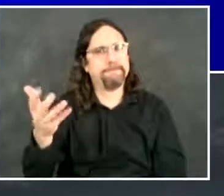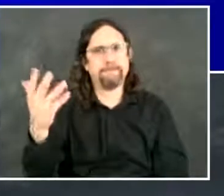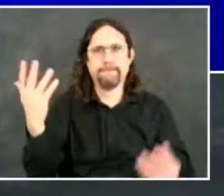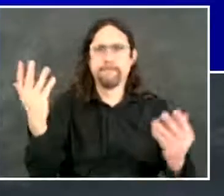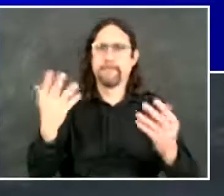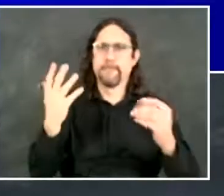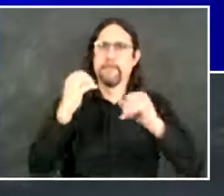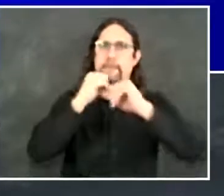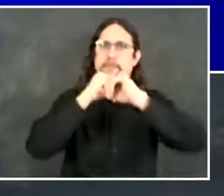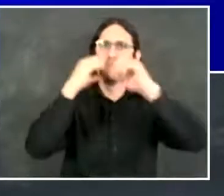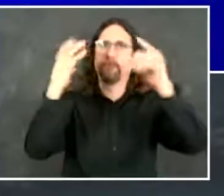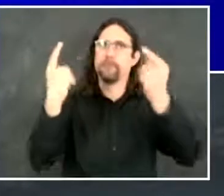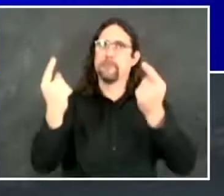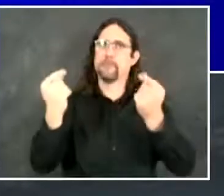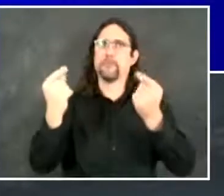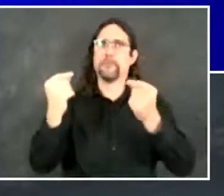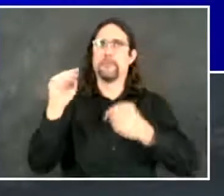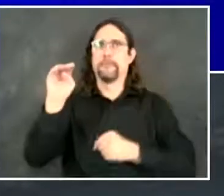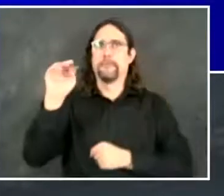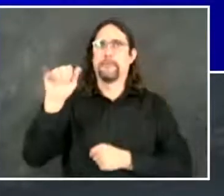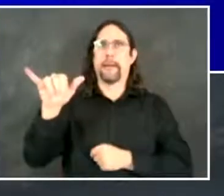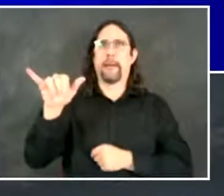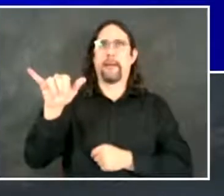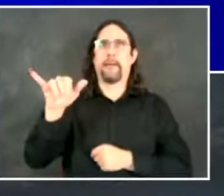March was the time we were dealing with that horrifying,